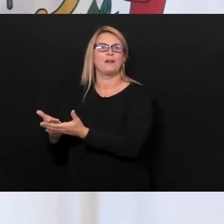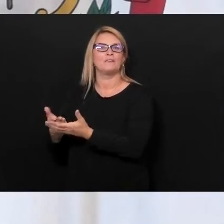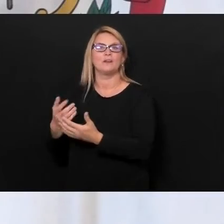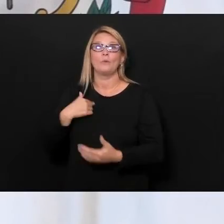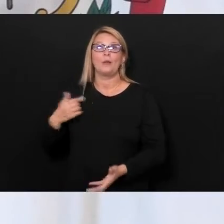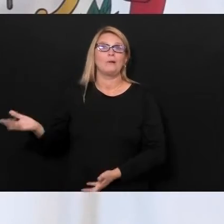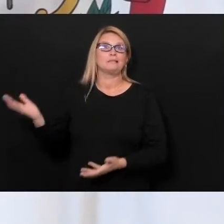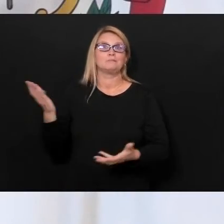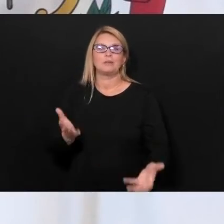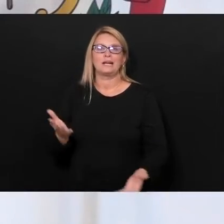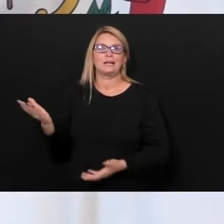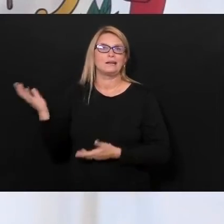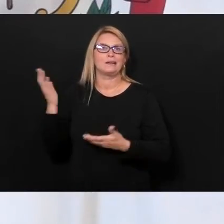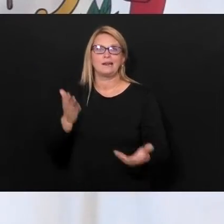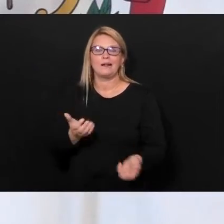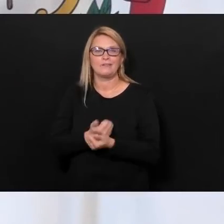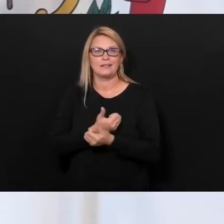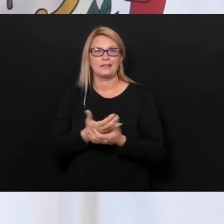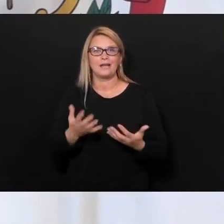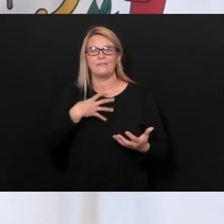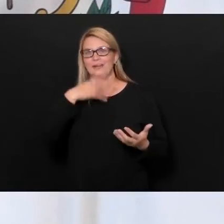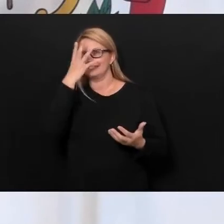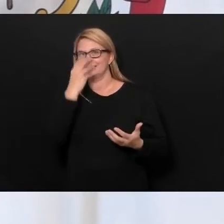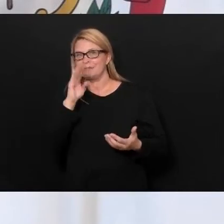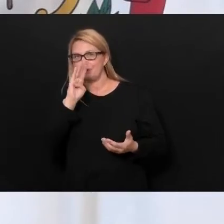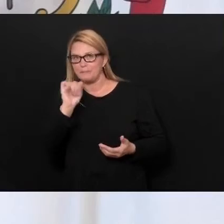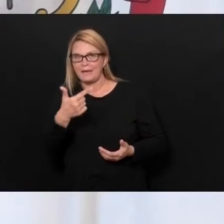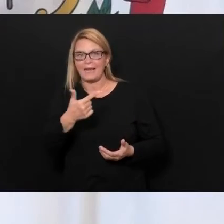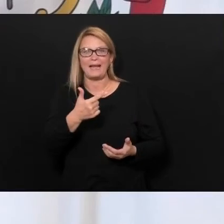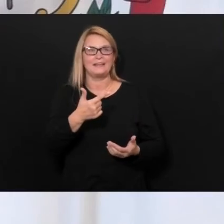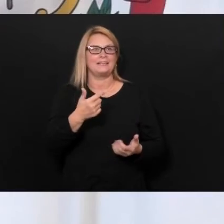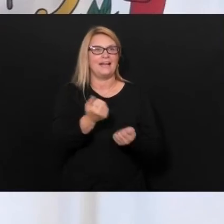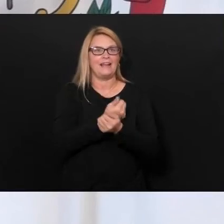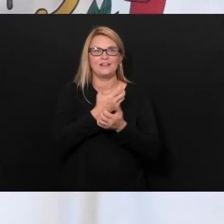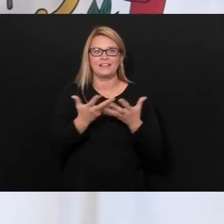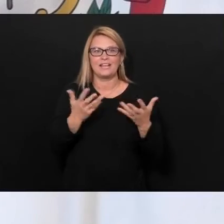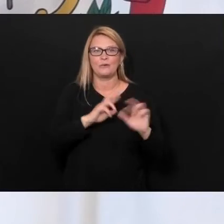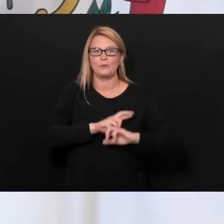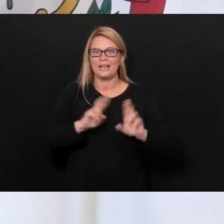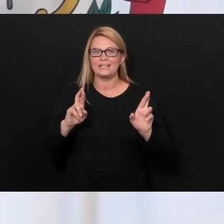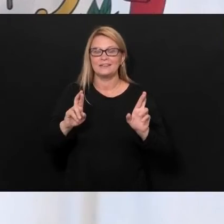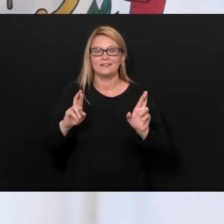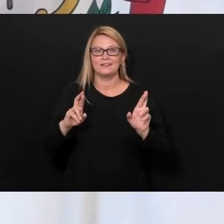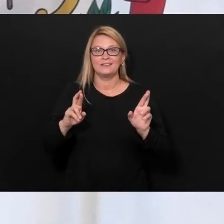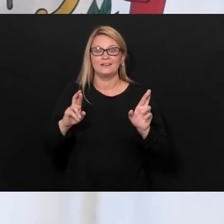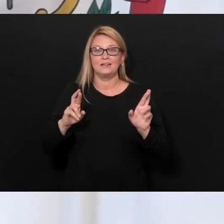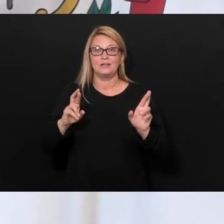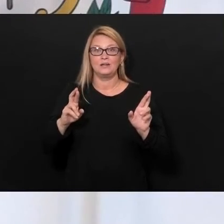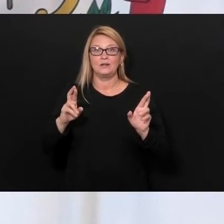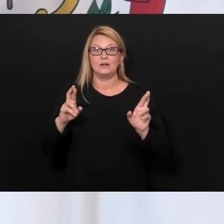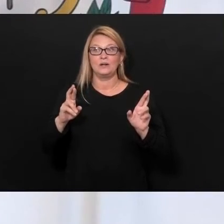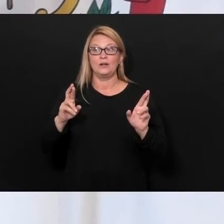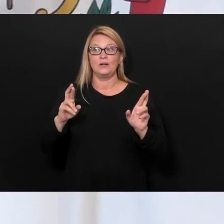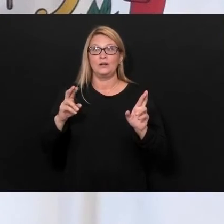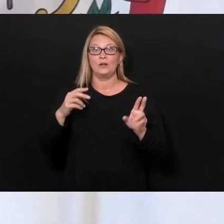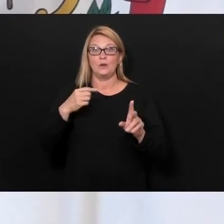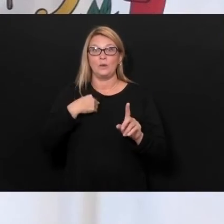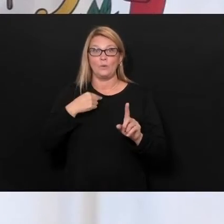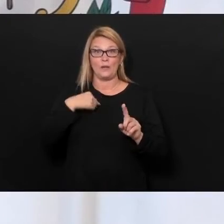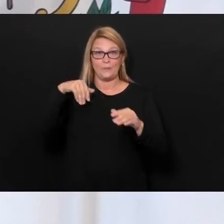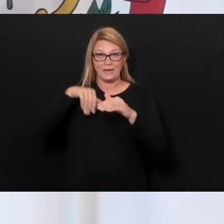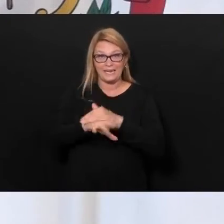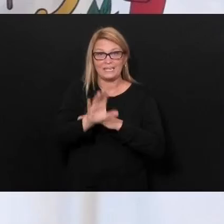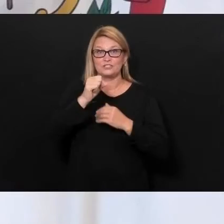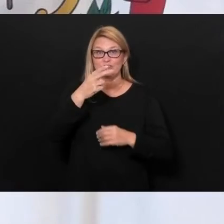our gear, and in there we went. We had our sleeping bags and all the stuff like that. And in there we went, and when we rounded the Pheasant Hollow